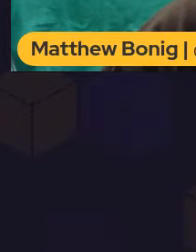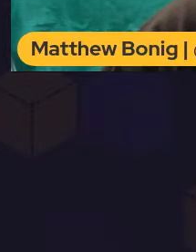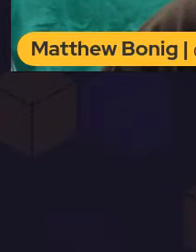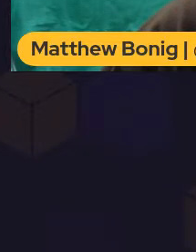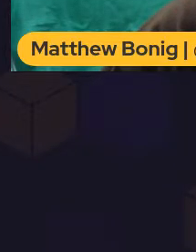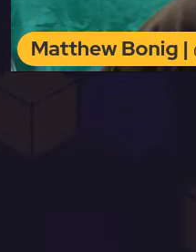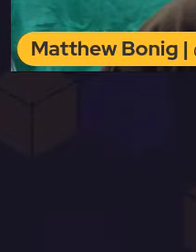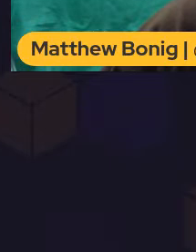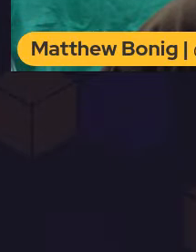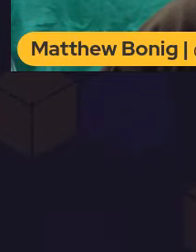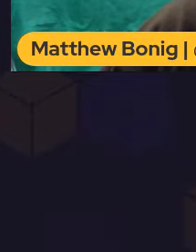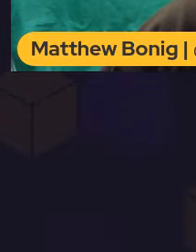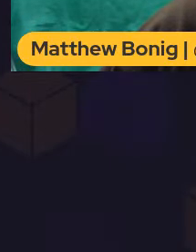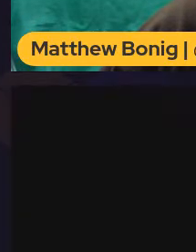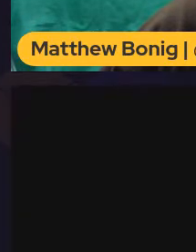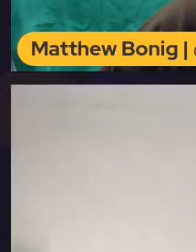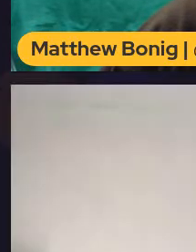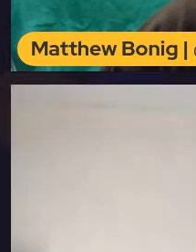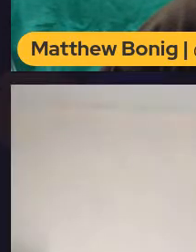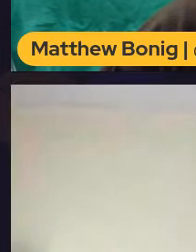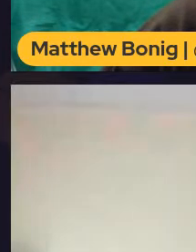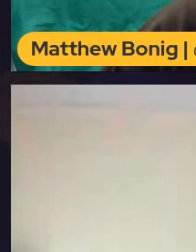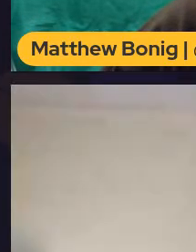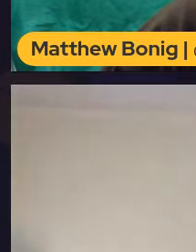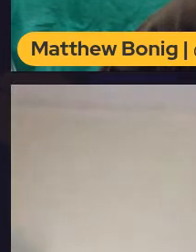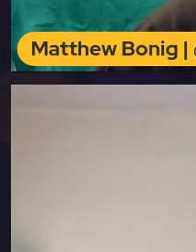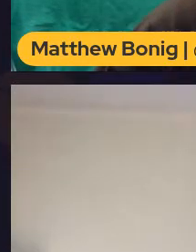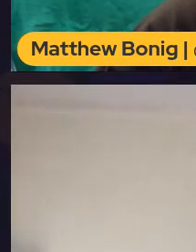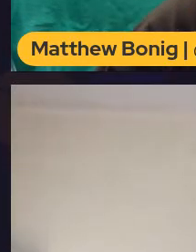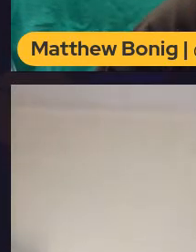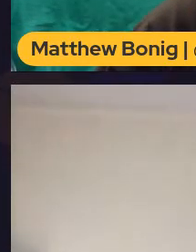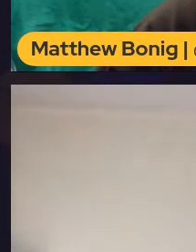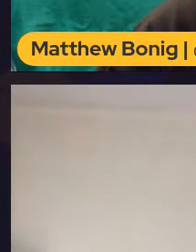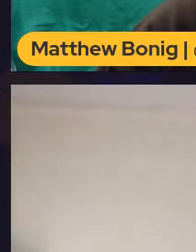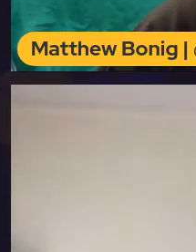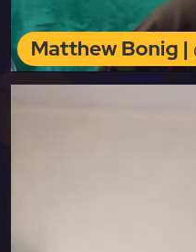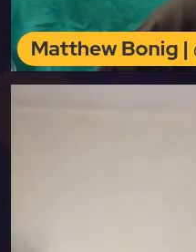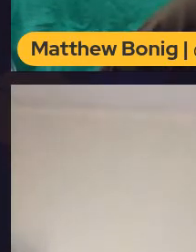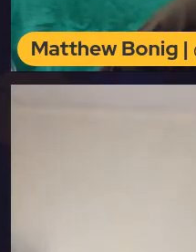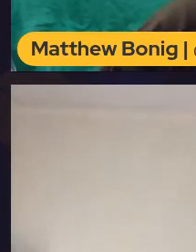All right. So, Dakota, welcome back.